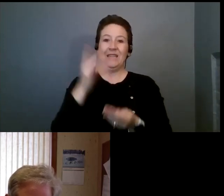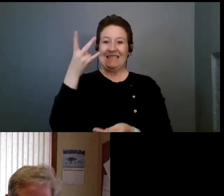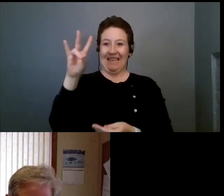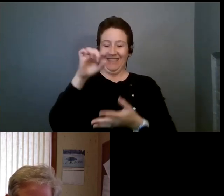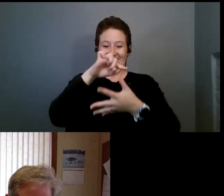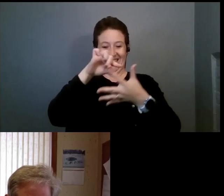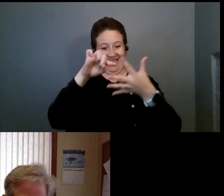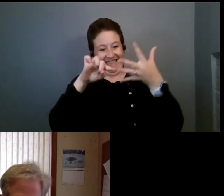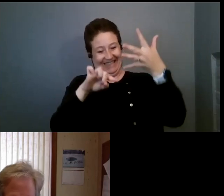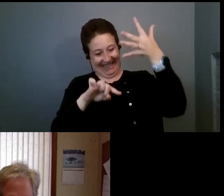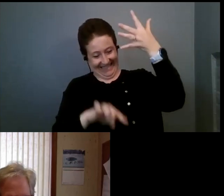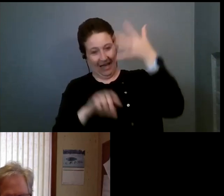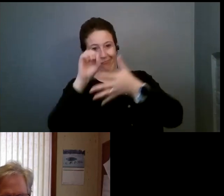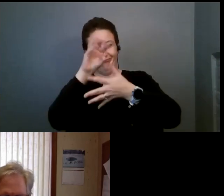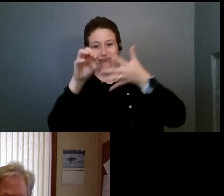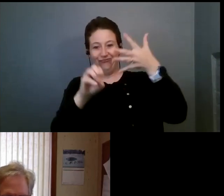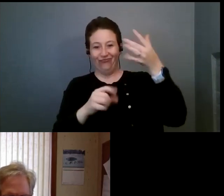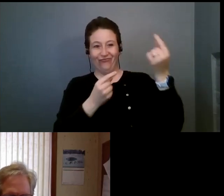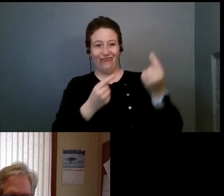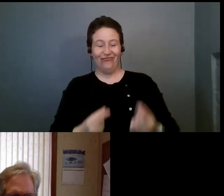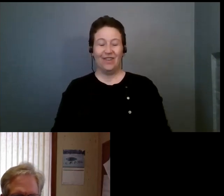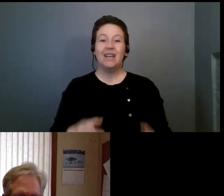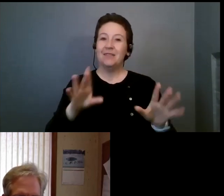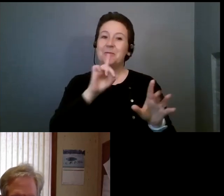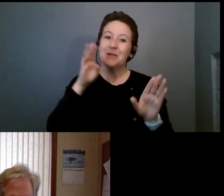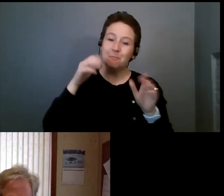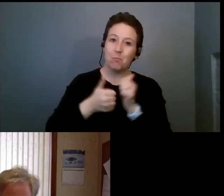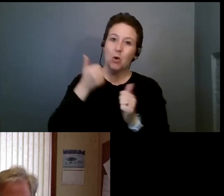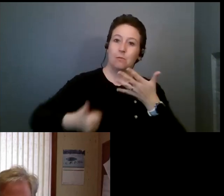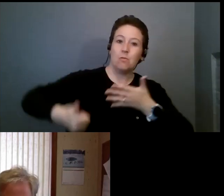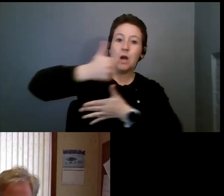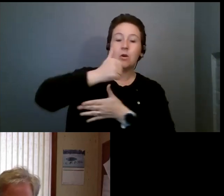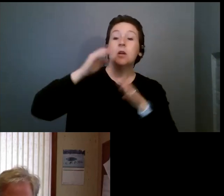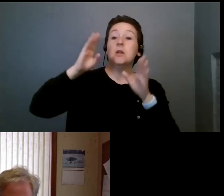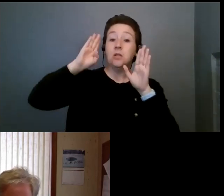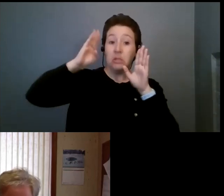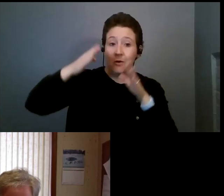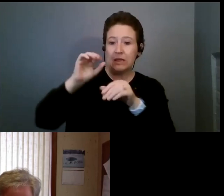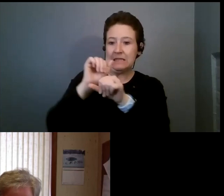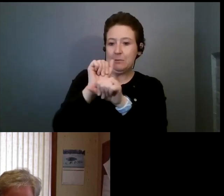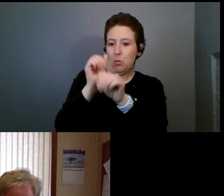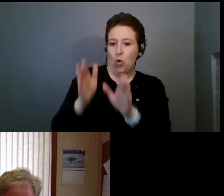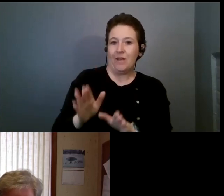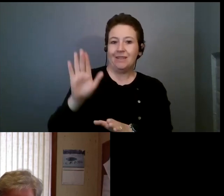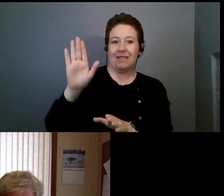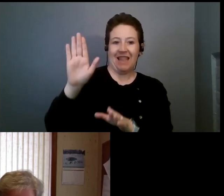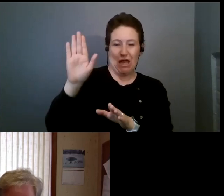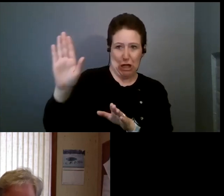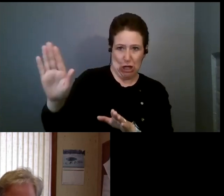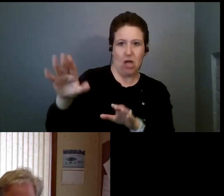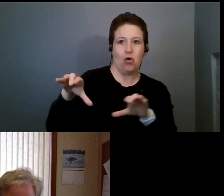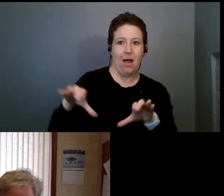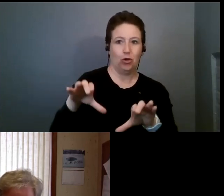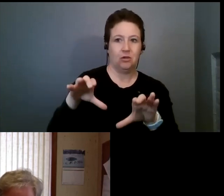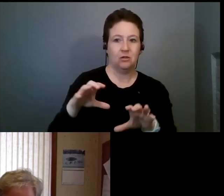here that I could list of the practices, but we're focusing on our employees and their behavior, and their